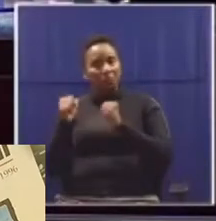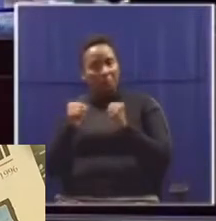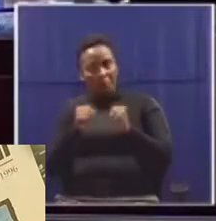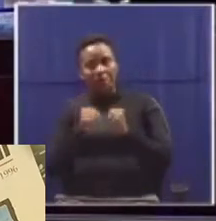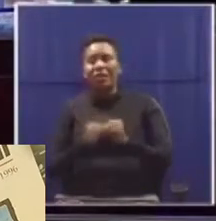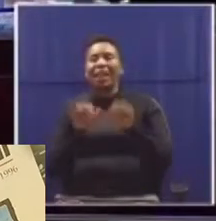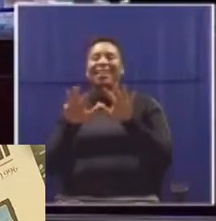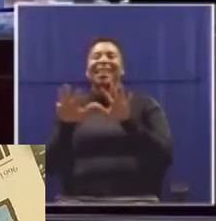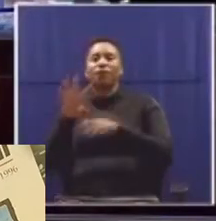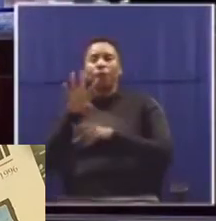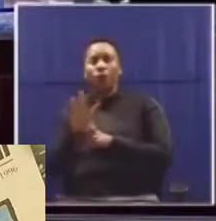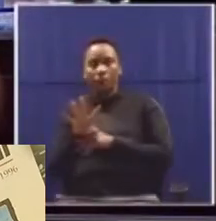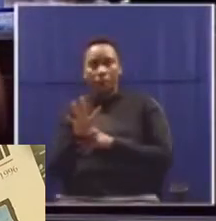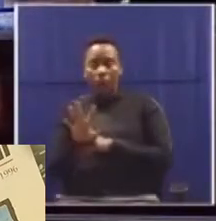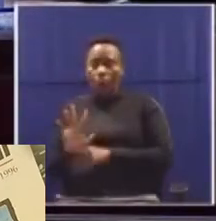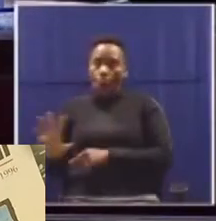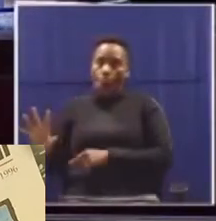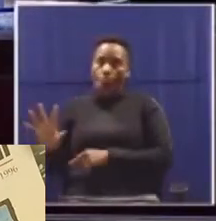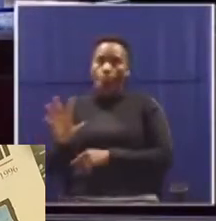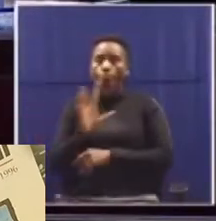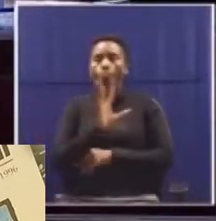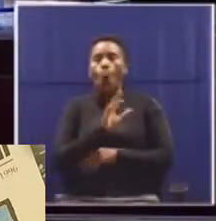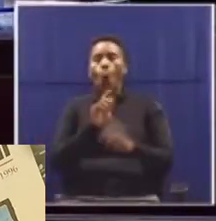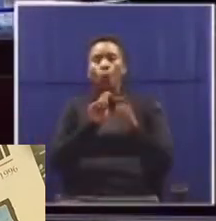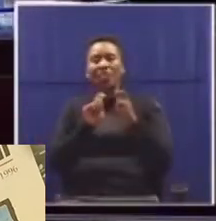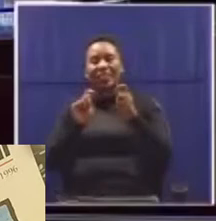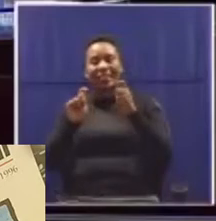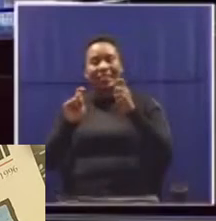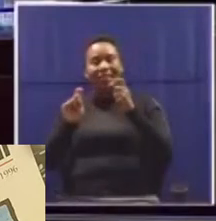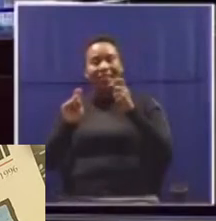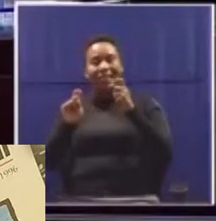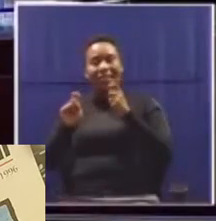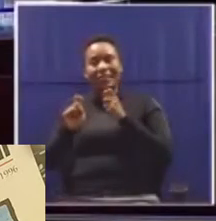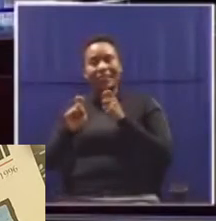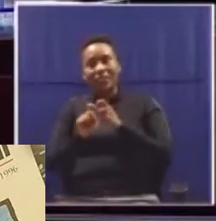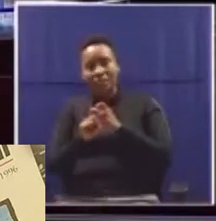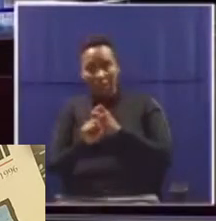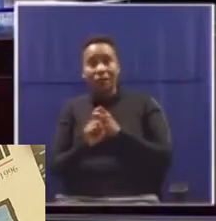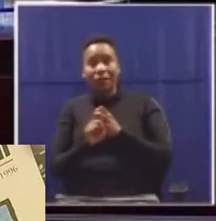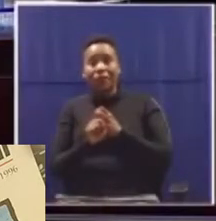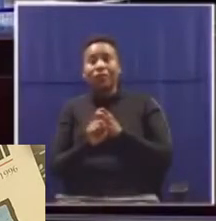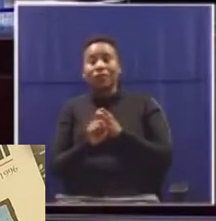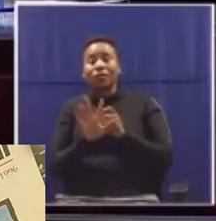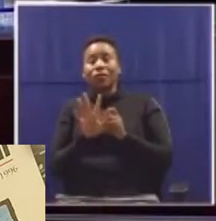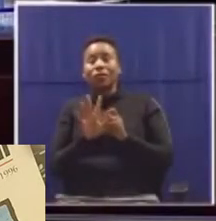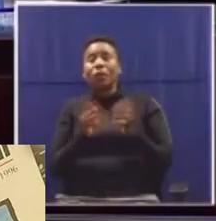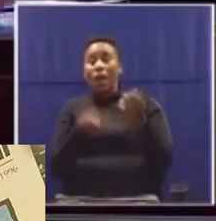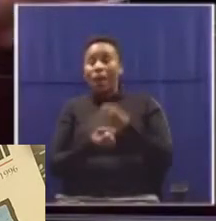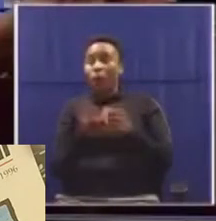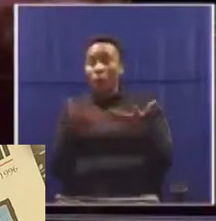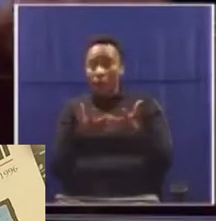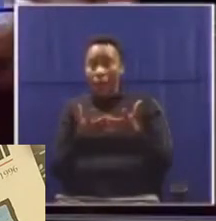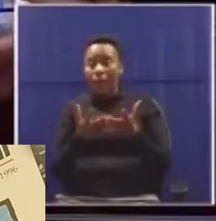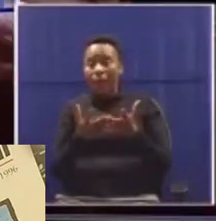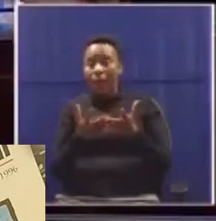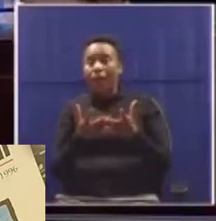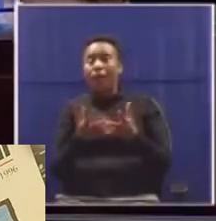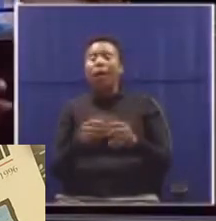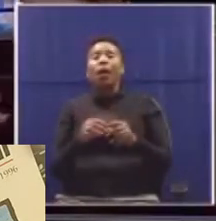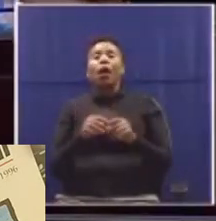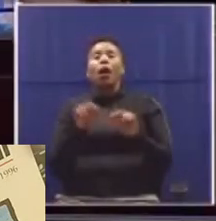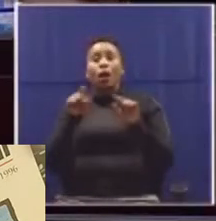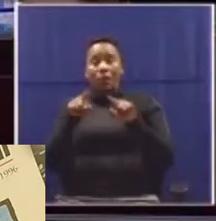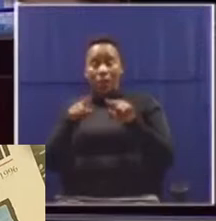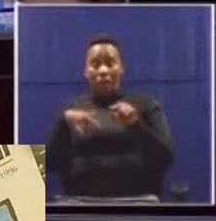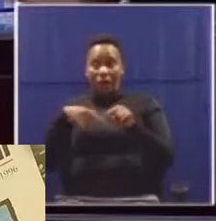instead all that changed is the key holders of the shackles of Our Lives Till There is